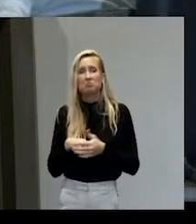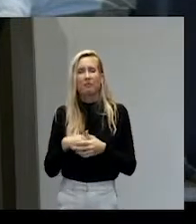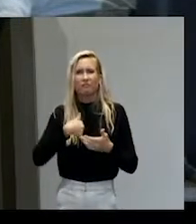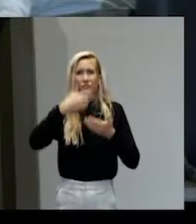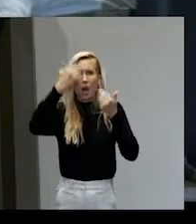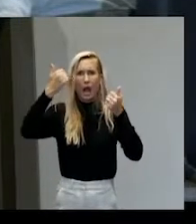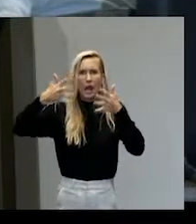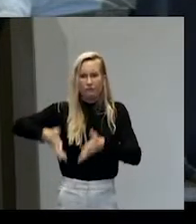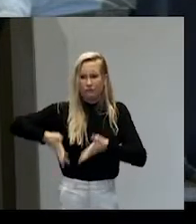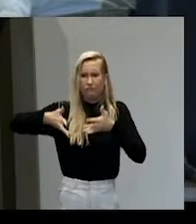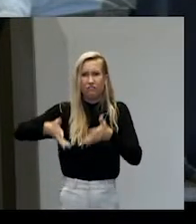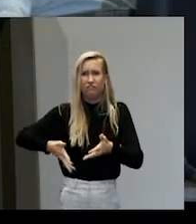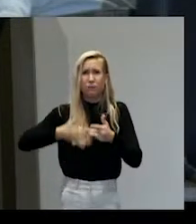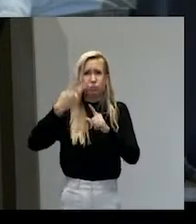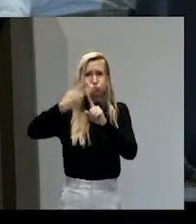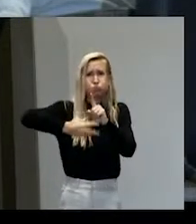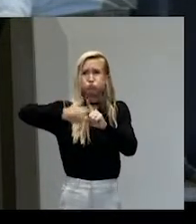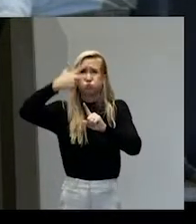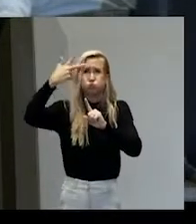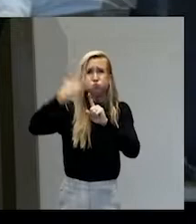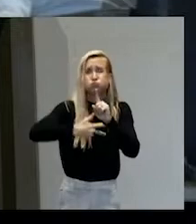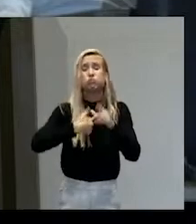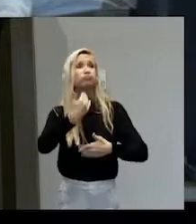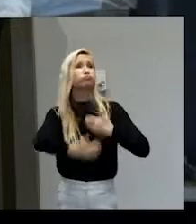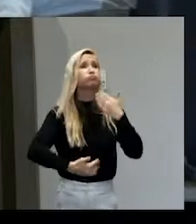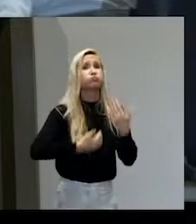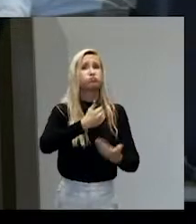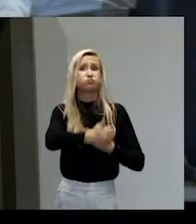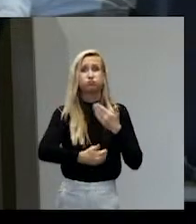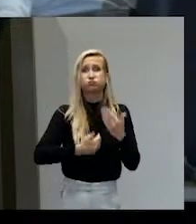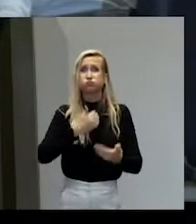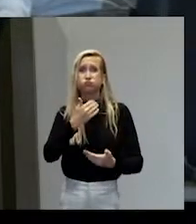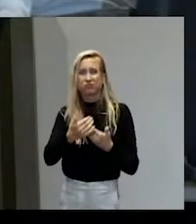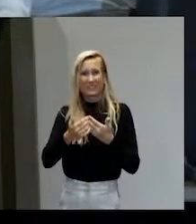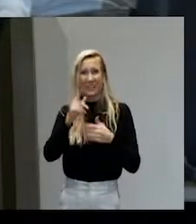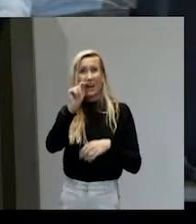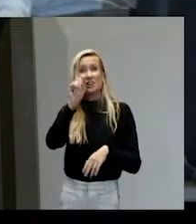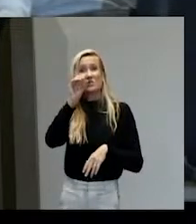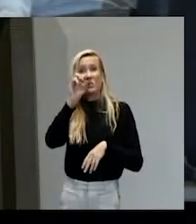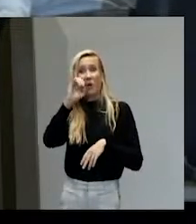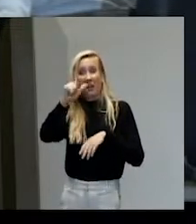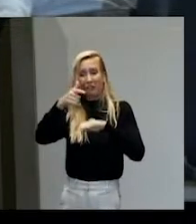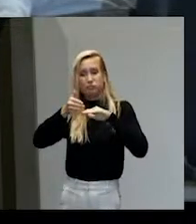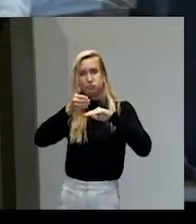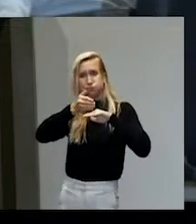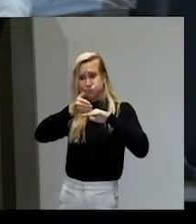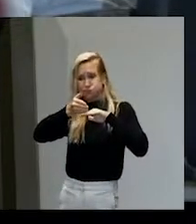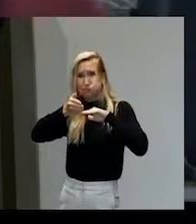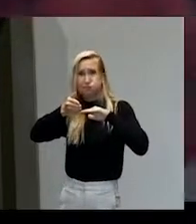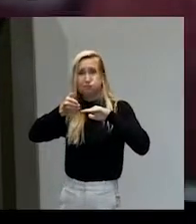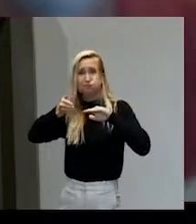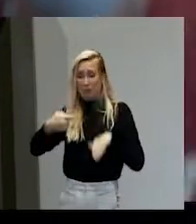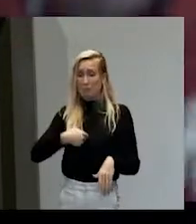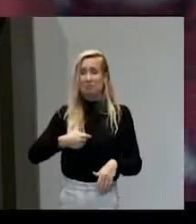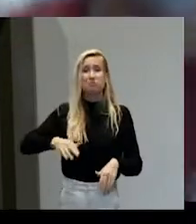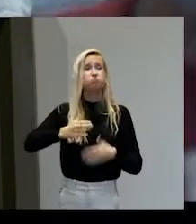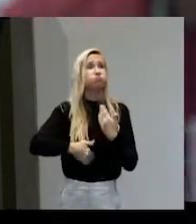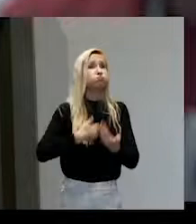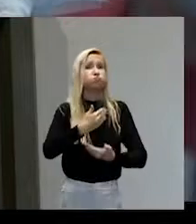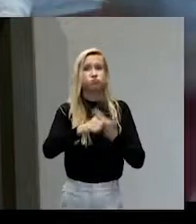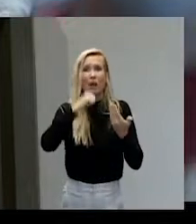people. You know, it'll just like, they'll grow. So there's little things that if I'm not aware of